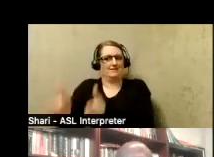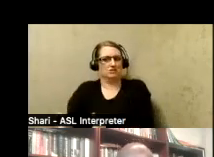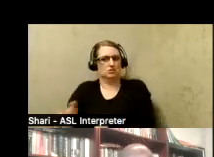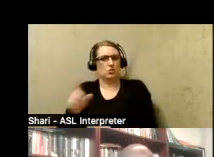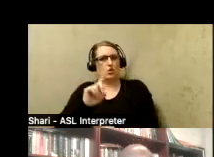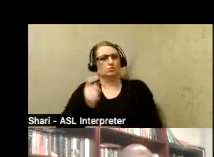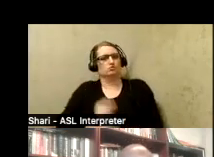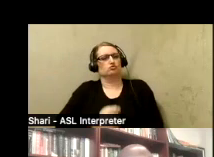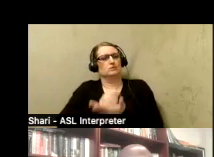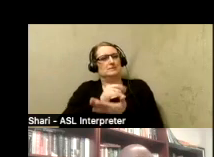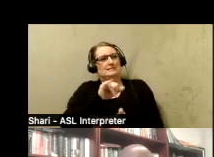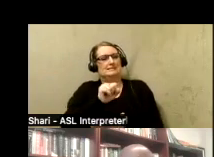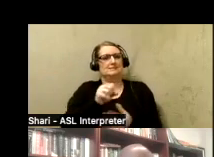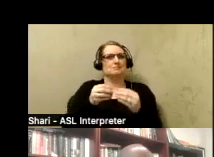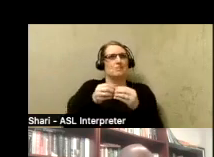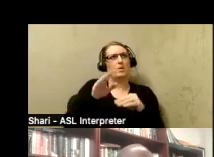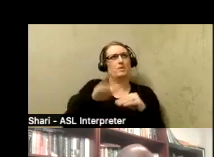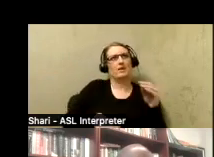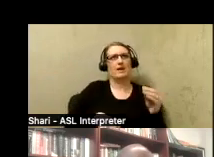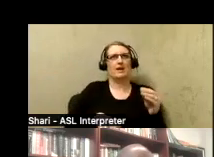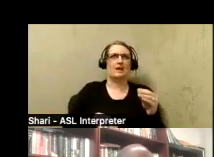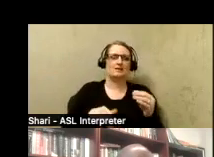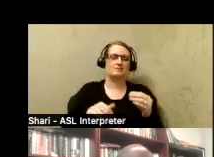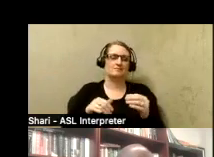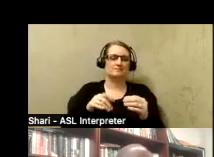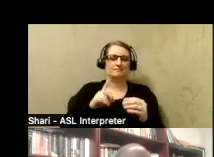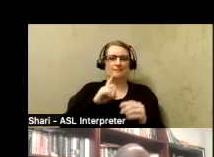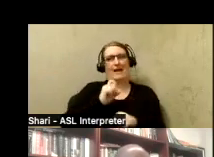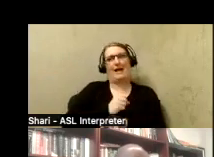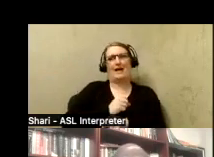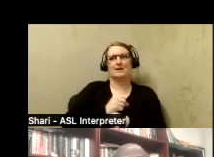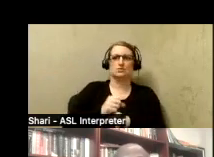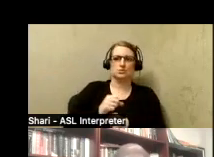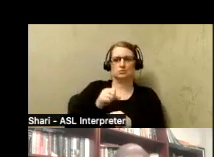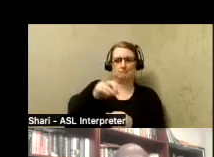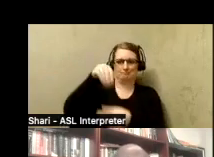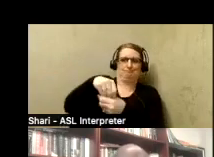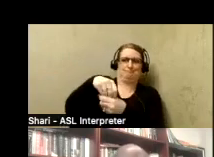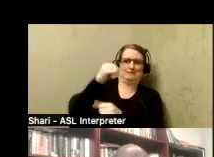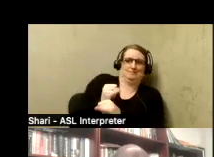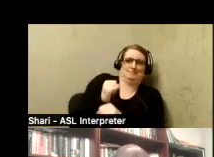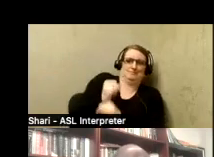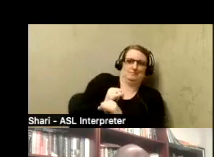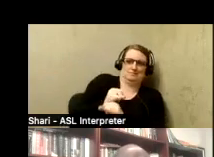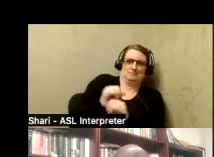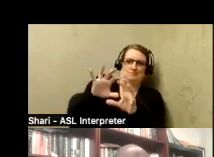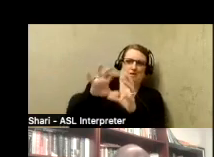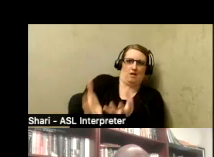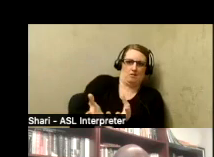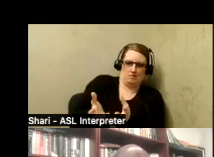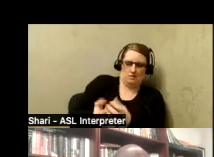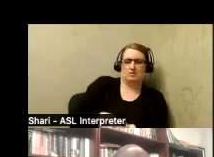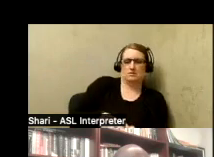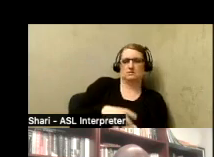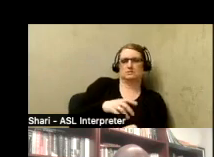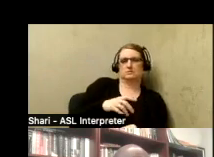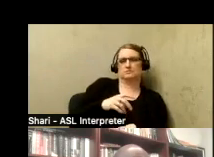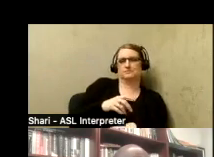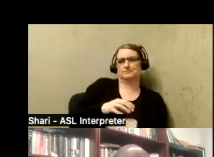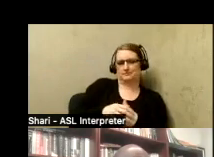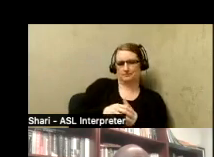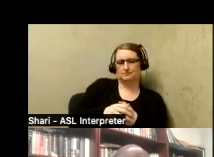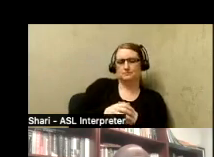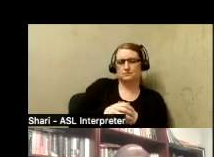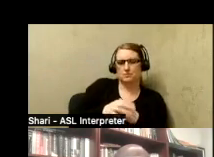maybe more than this actual asylum sort of containment model, and different models of transference, as we discussed in the